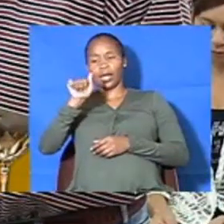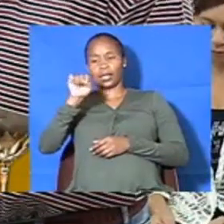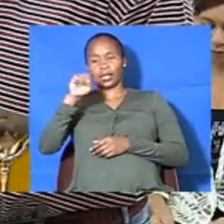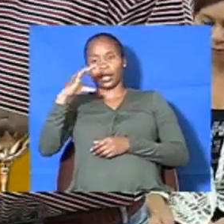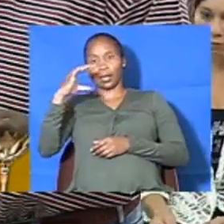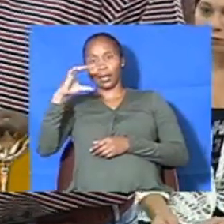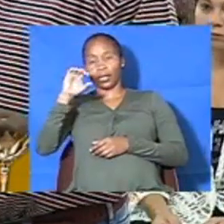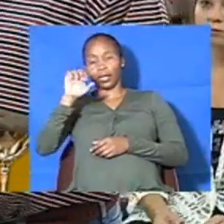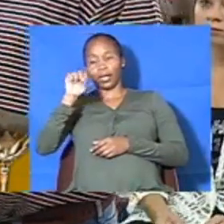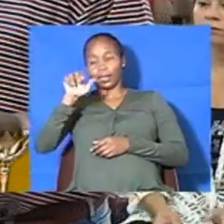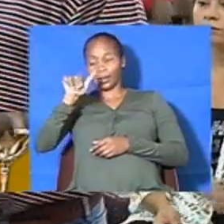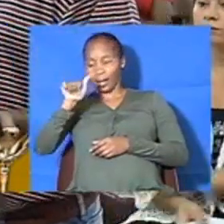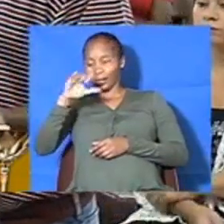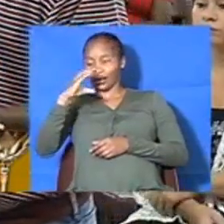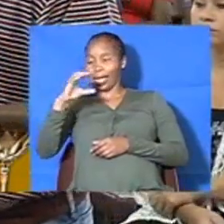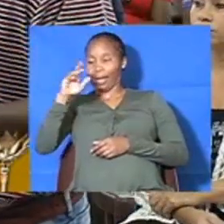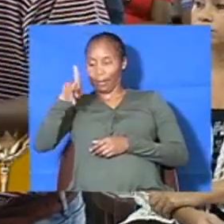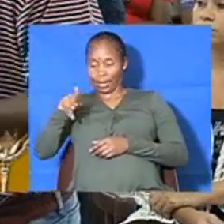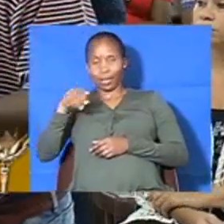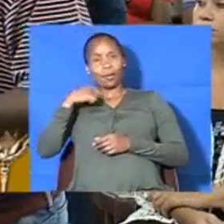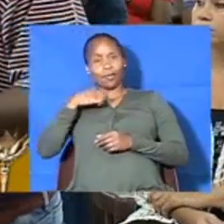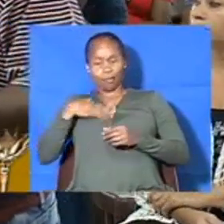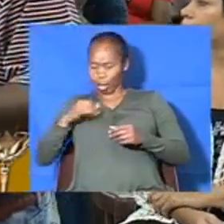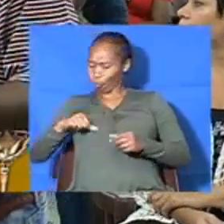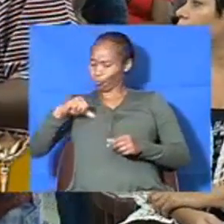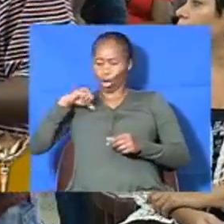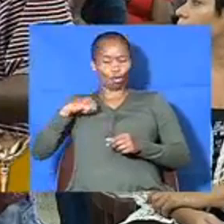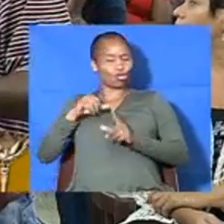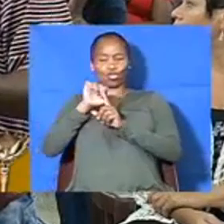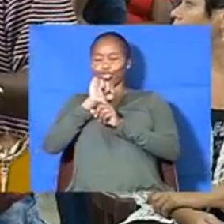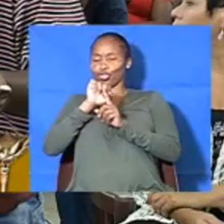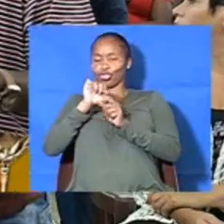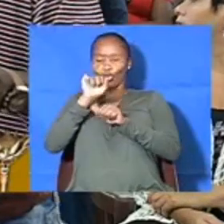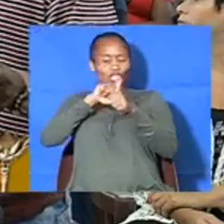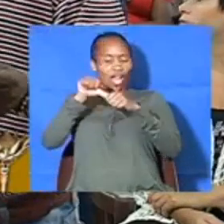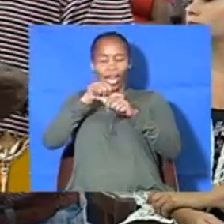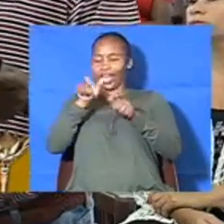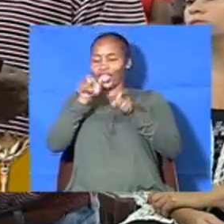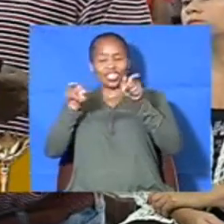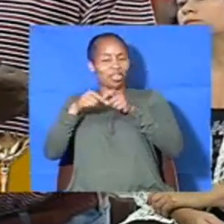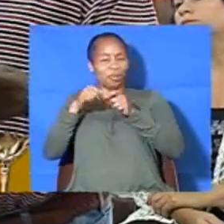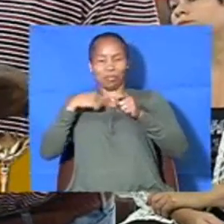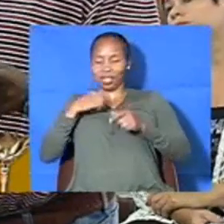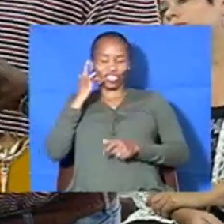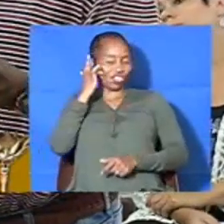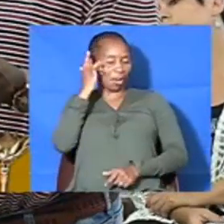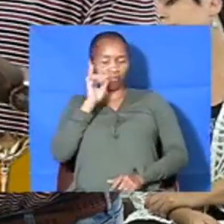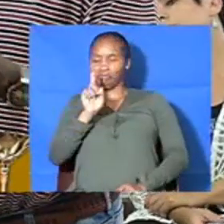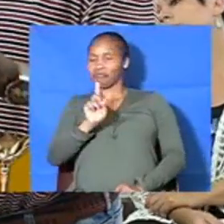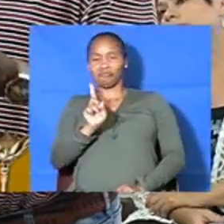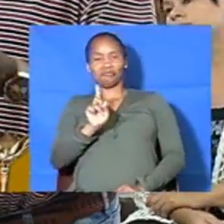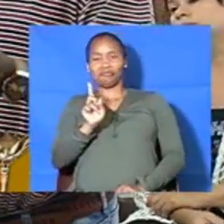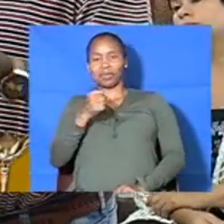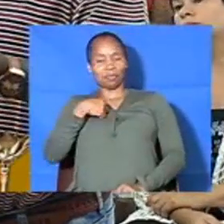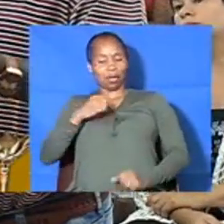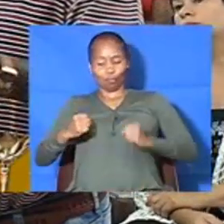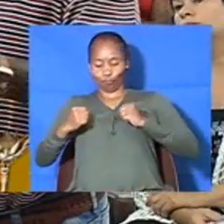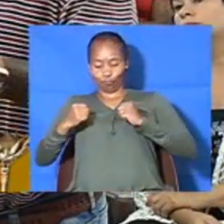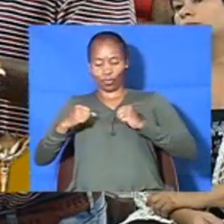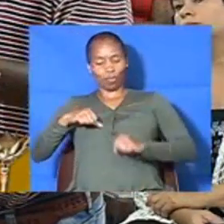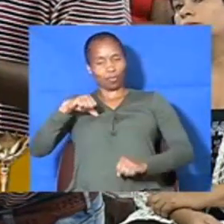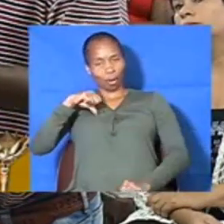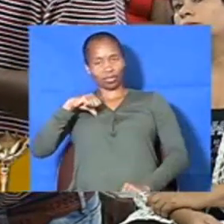whether we are educated or not, our country, it is going down. And we all know